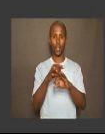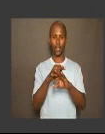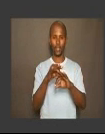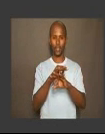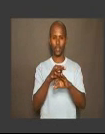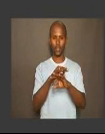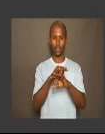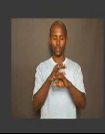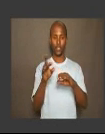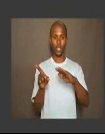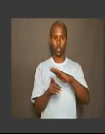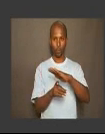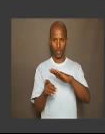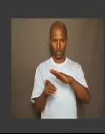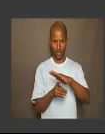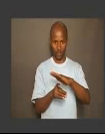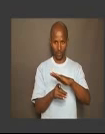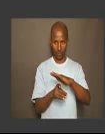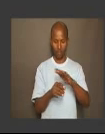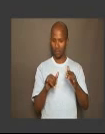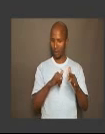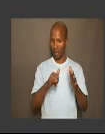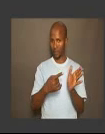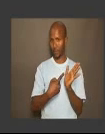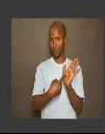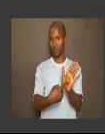the denominator like this.